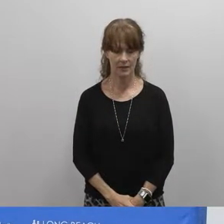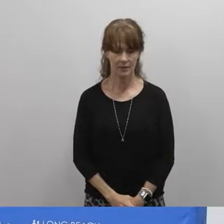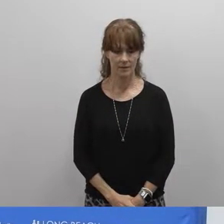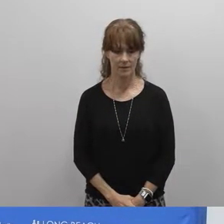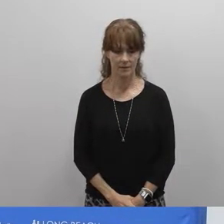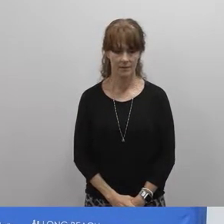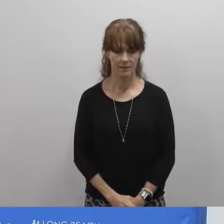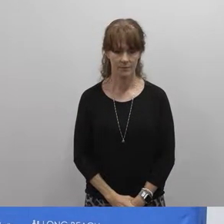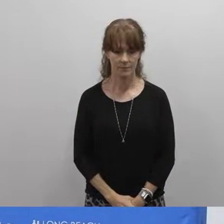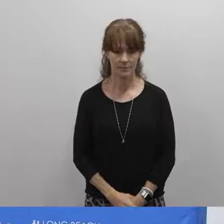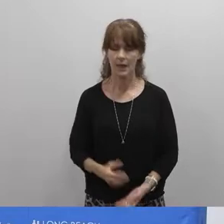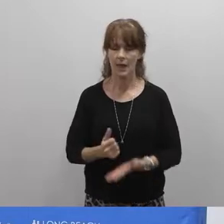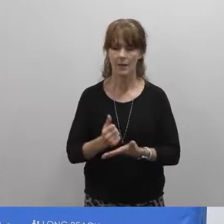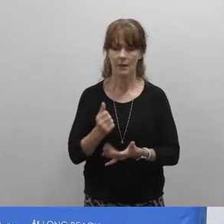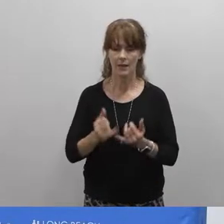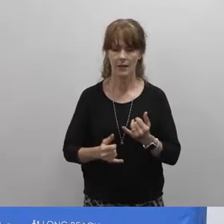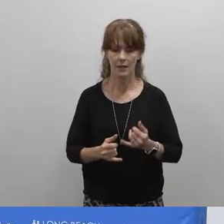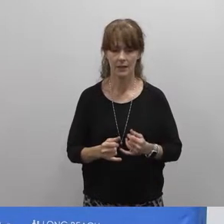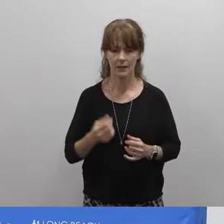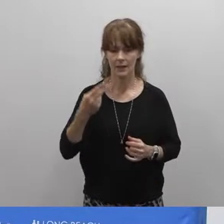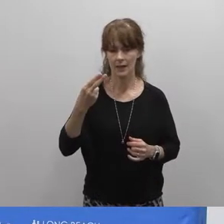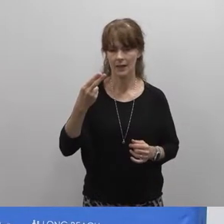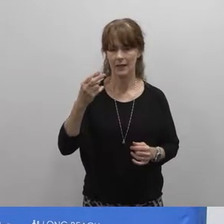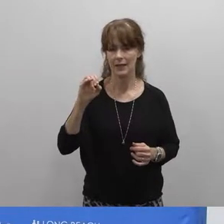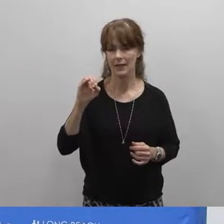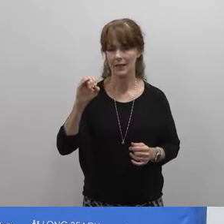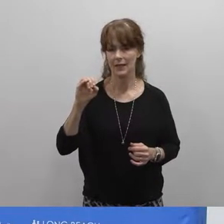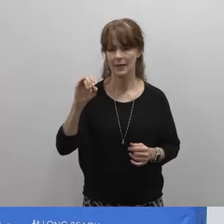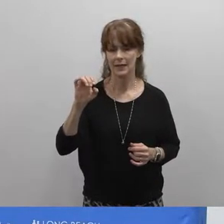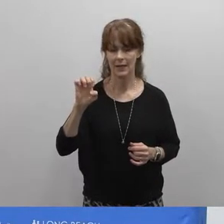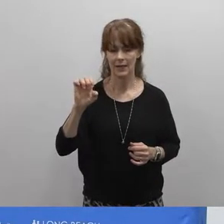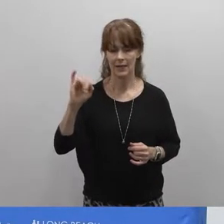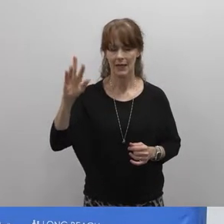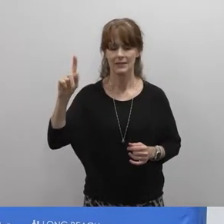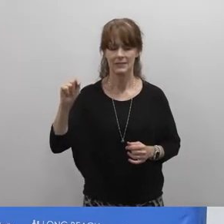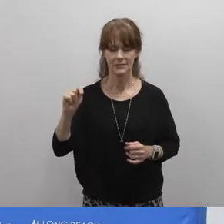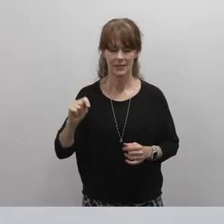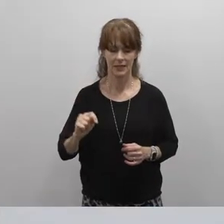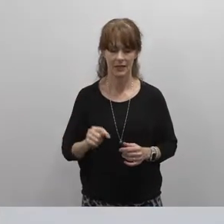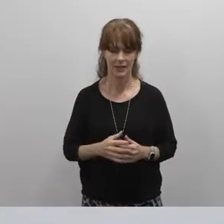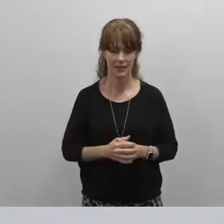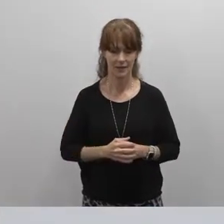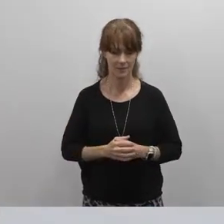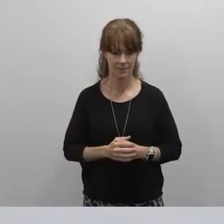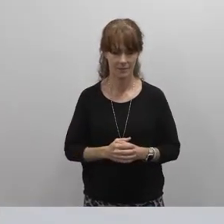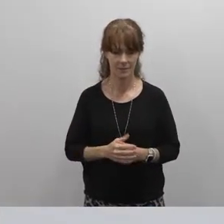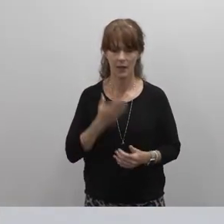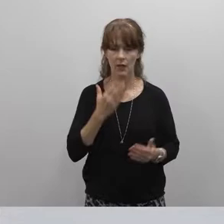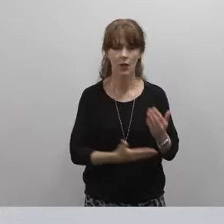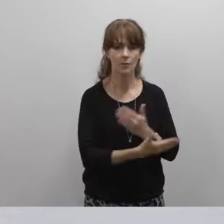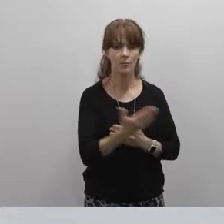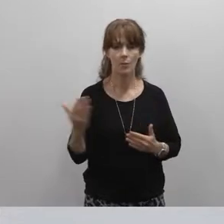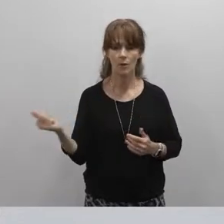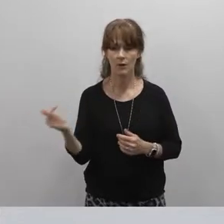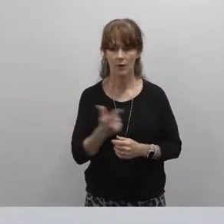Can you help me with your last name, Ruthie? Hayes. Hayes. Okay, thank you. Good try, though. Good morning, everybody.